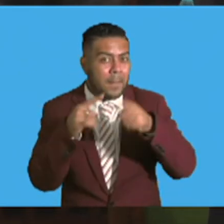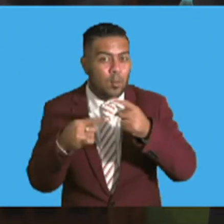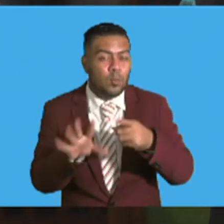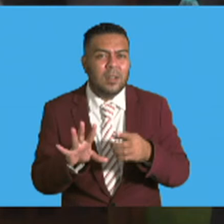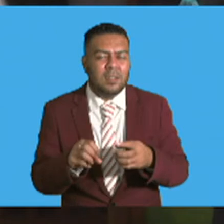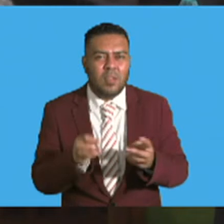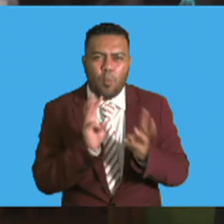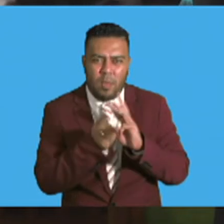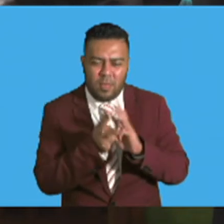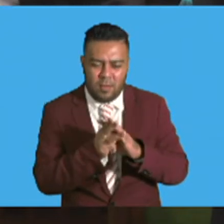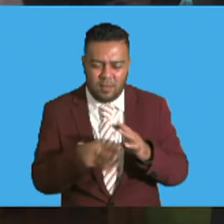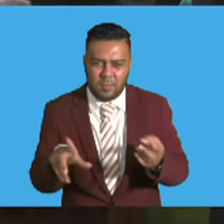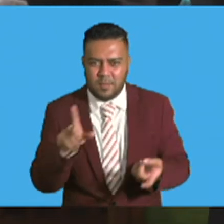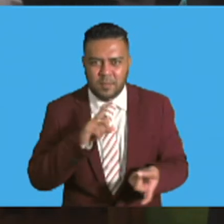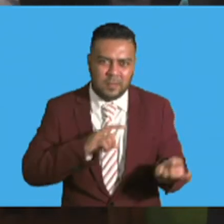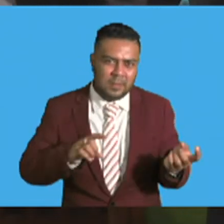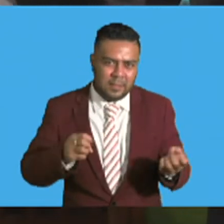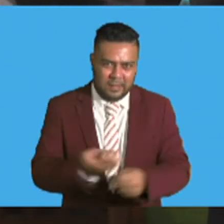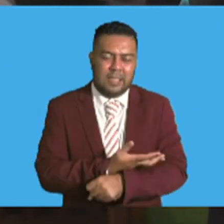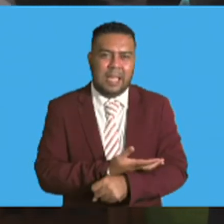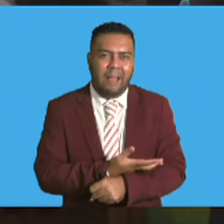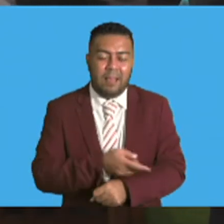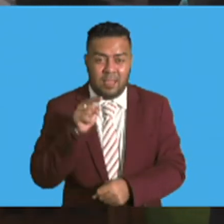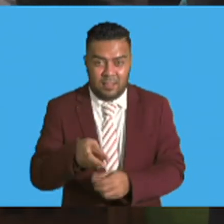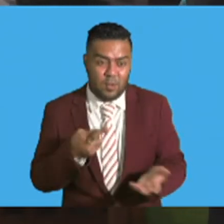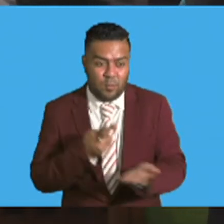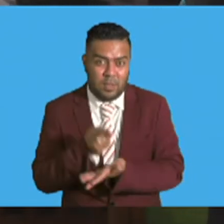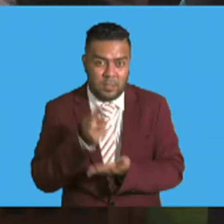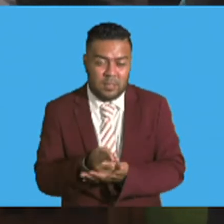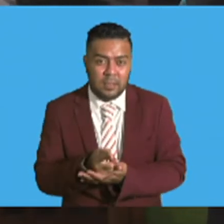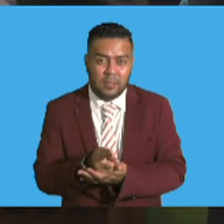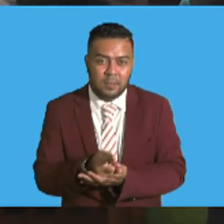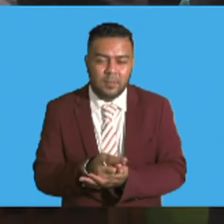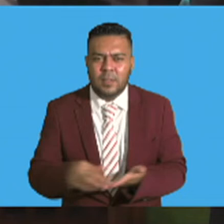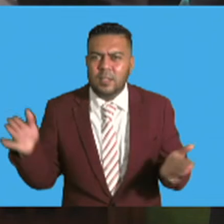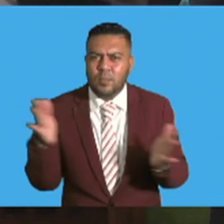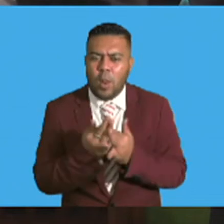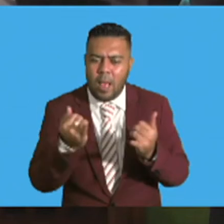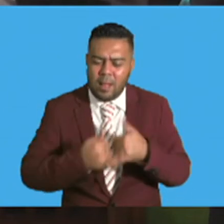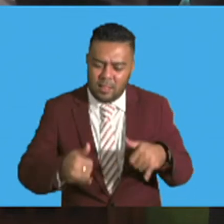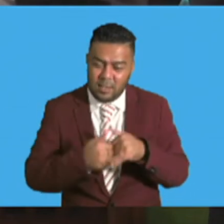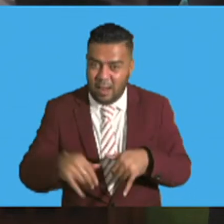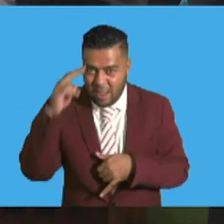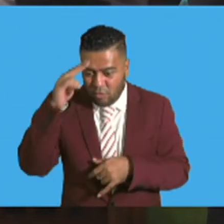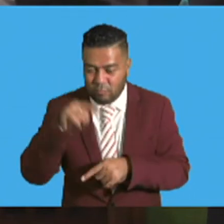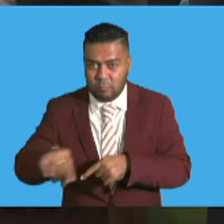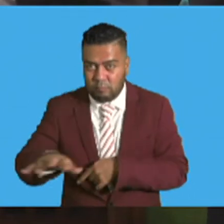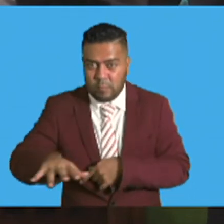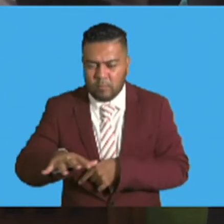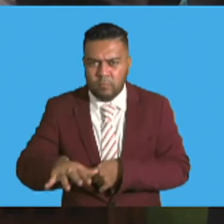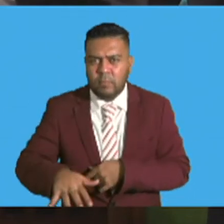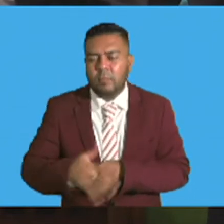to our livestock sector. And this is a reality in the small island states where we are subjected to frequently